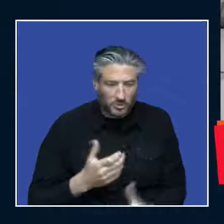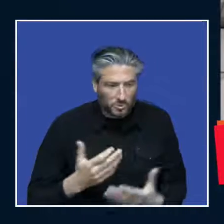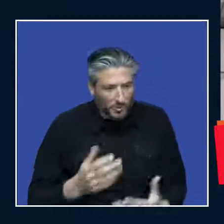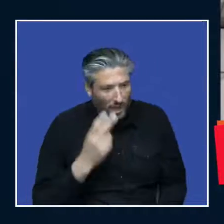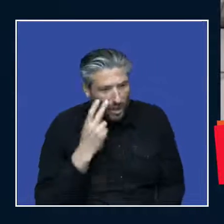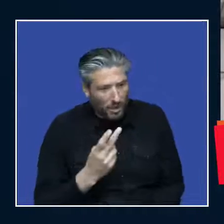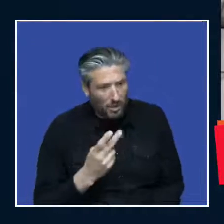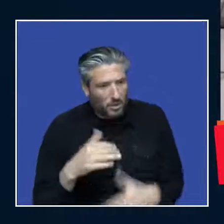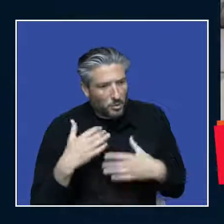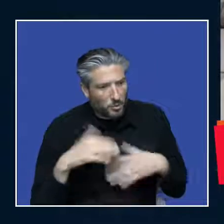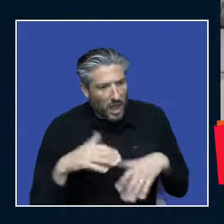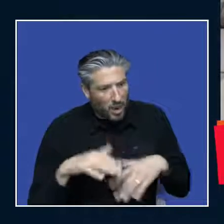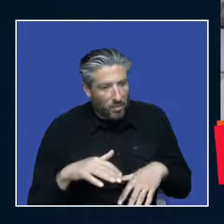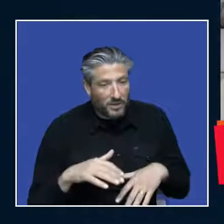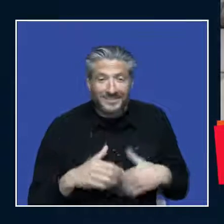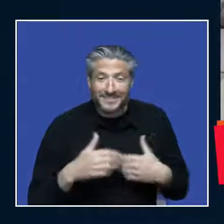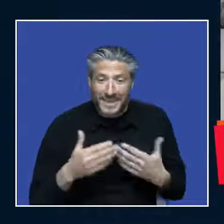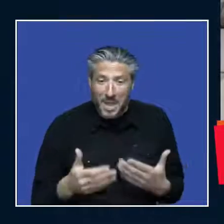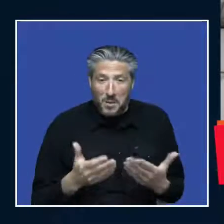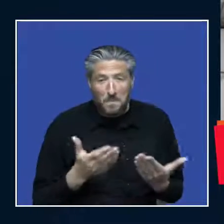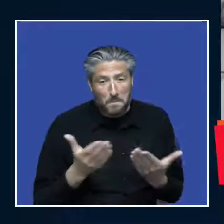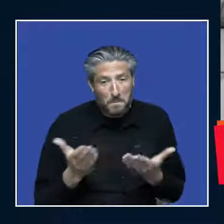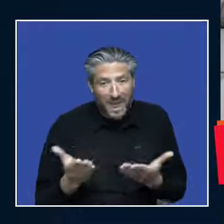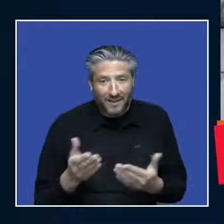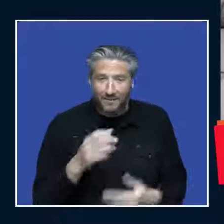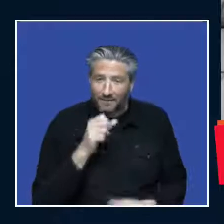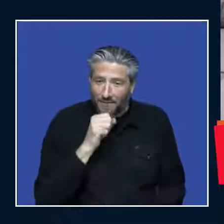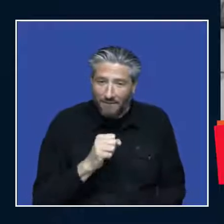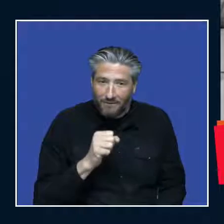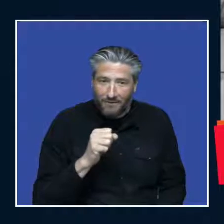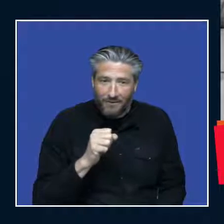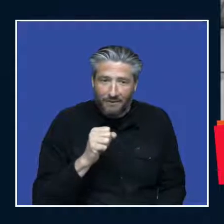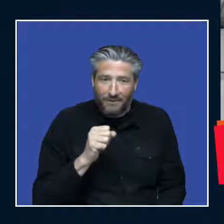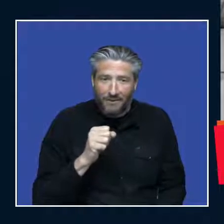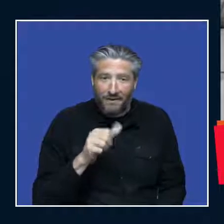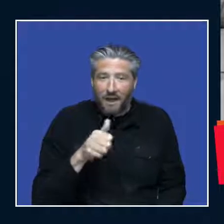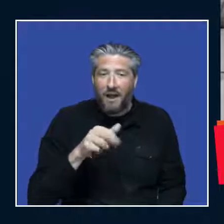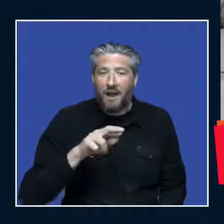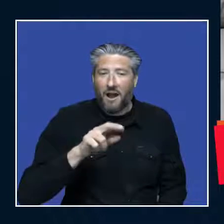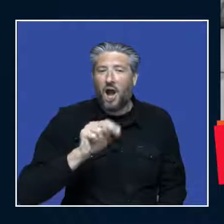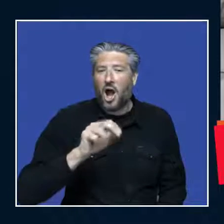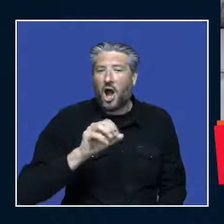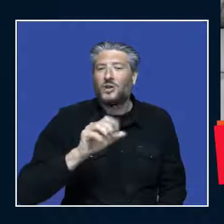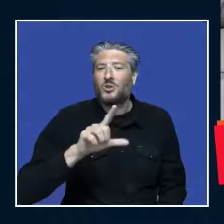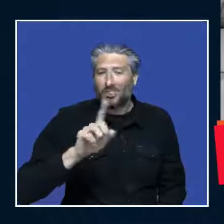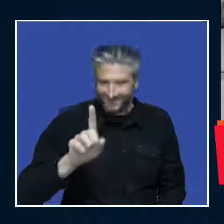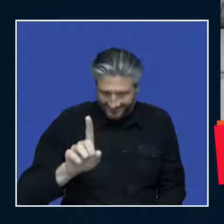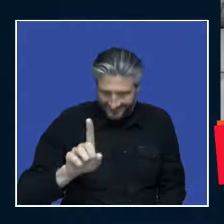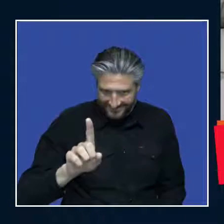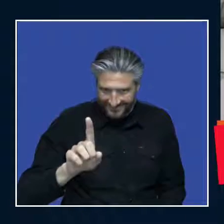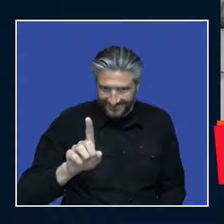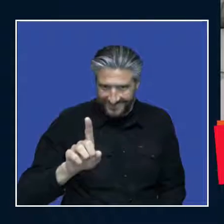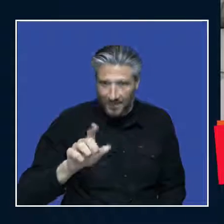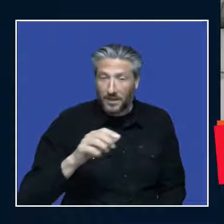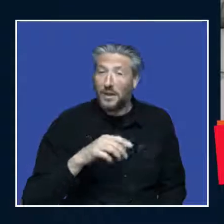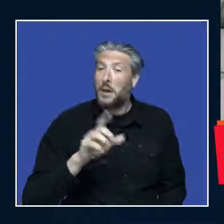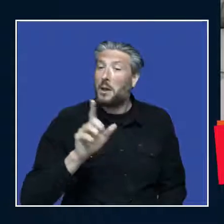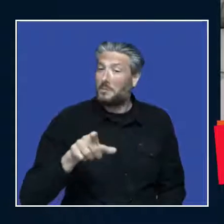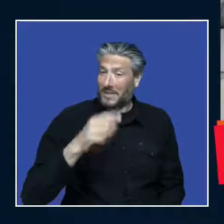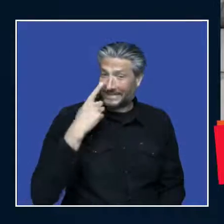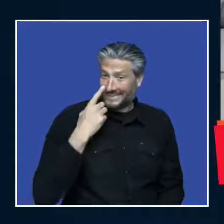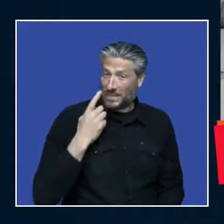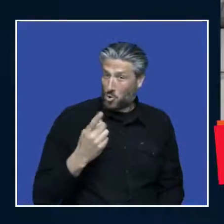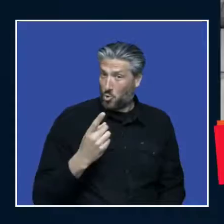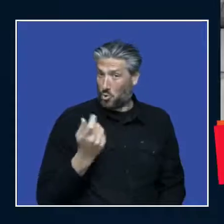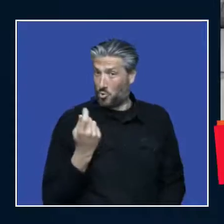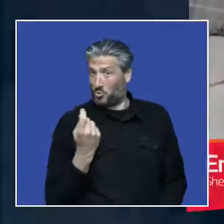And Arnold, if you can just say goodbye and thank you so much, Sandra, and I'll see you at the cafe. Yeah, thanks. See you